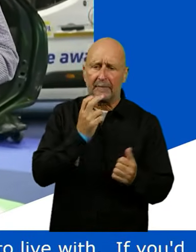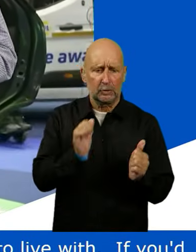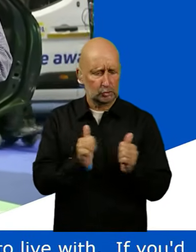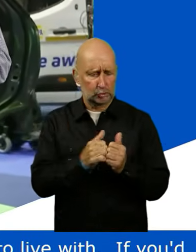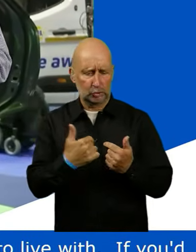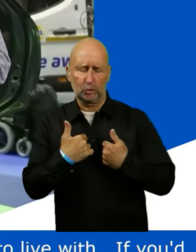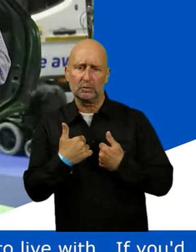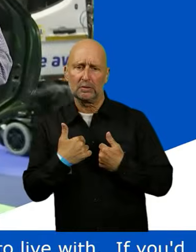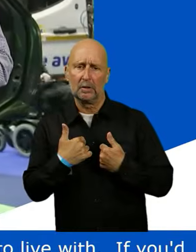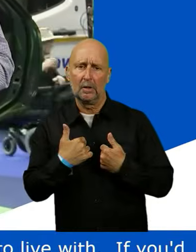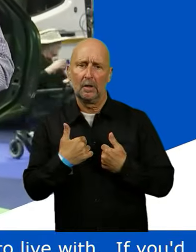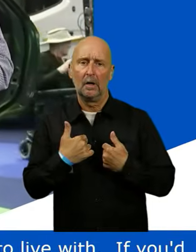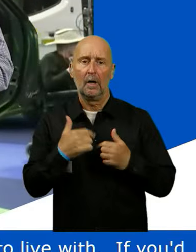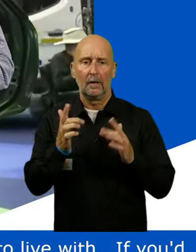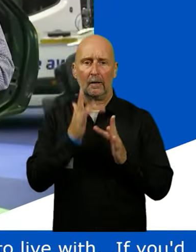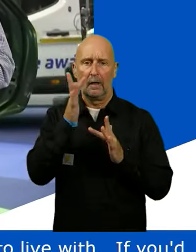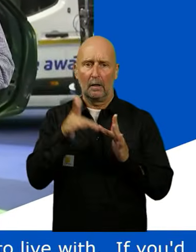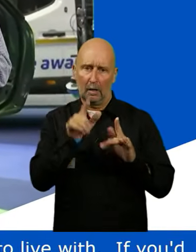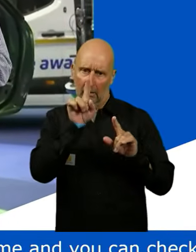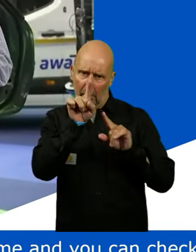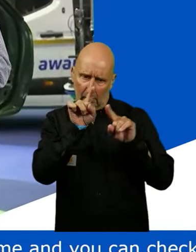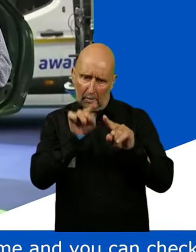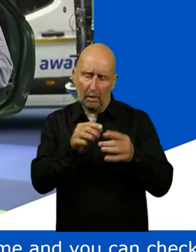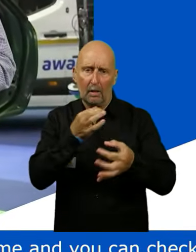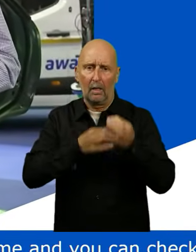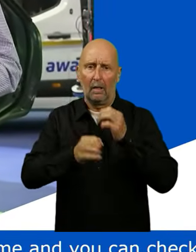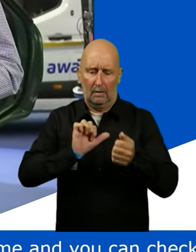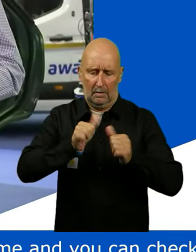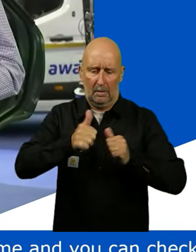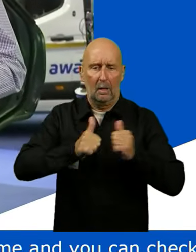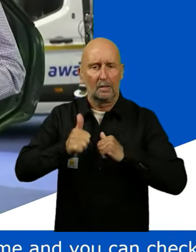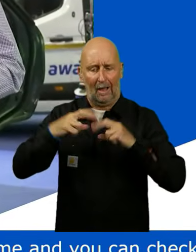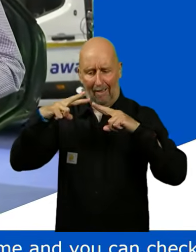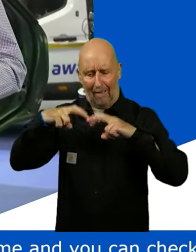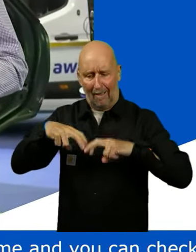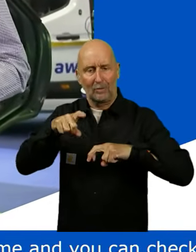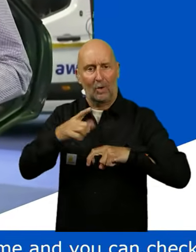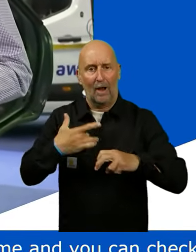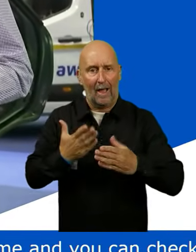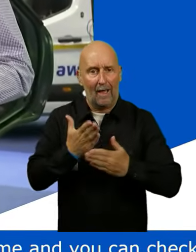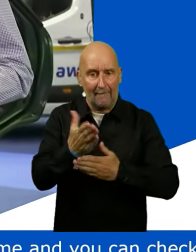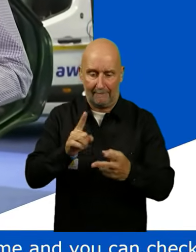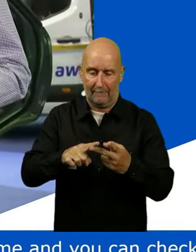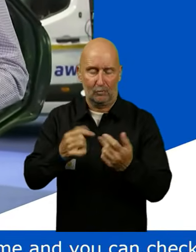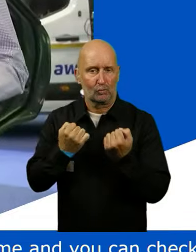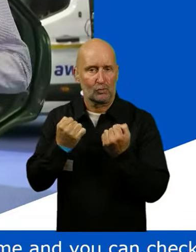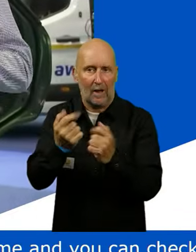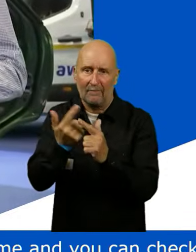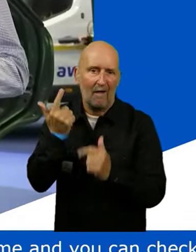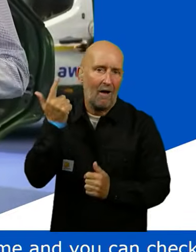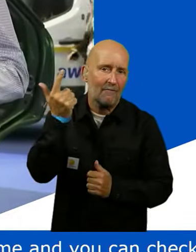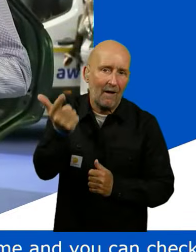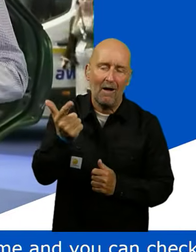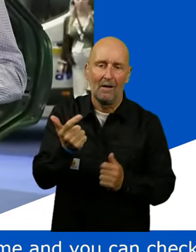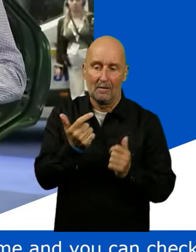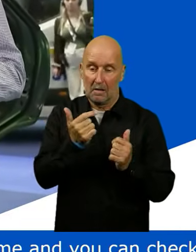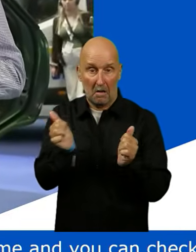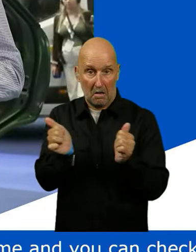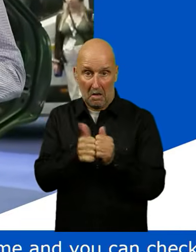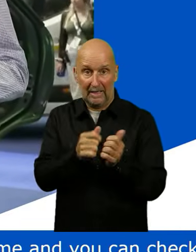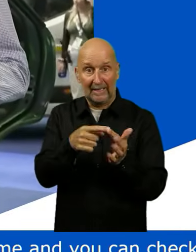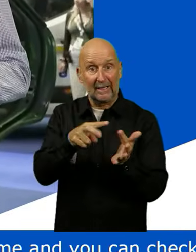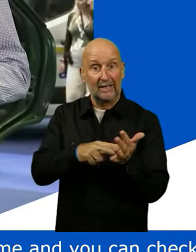for you. This contains interactive features that can analyse your lifestyle, analyse your drive, and check out just whether an